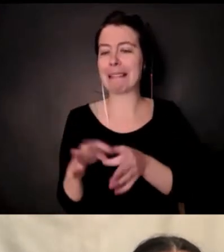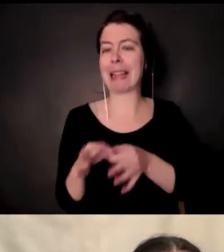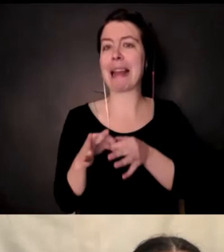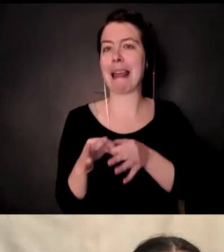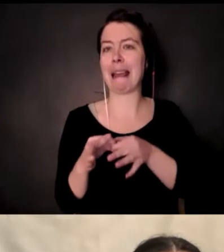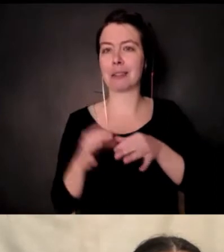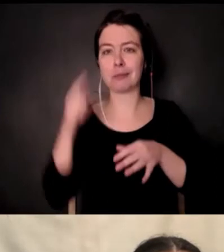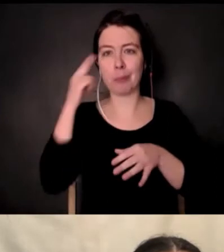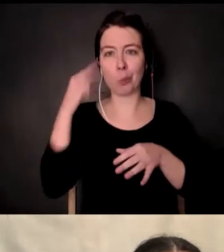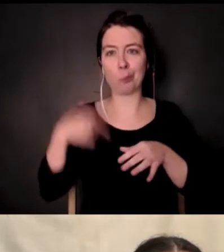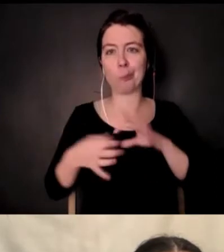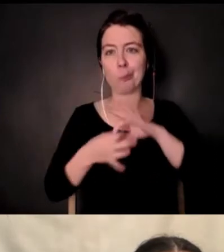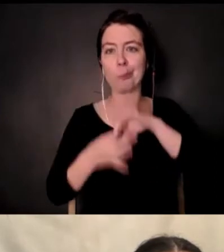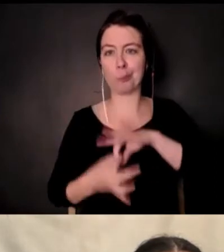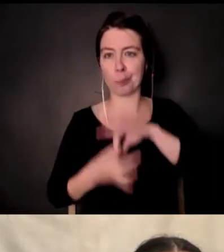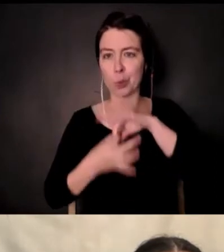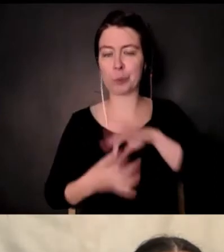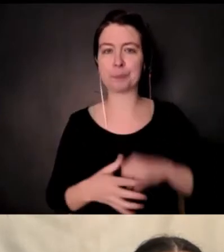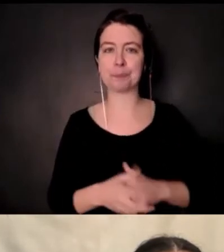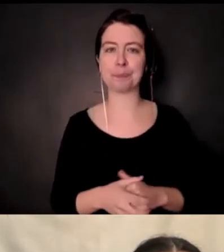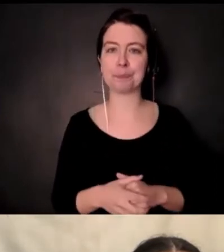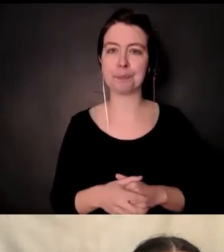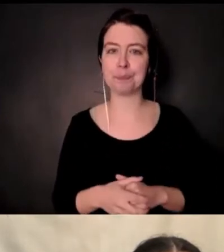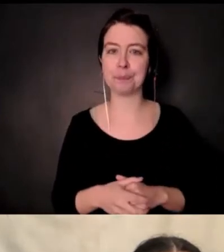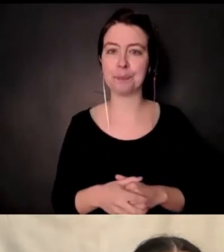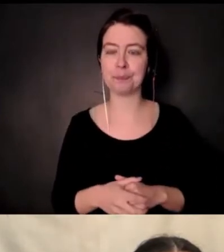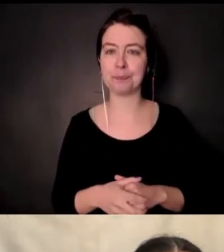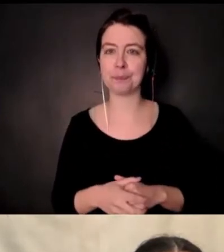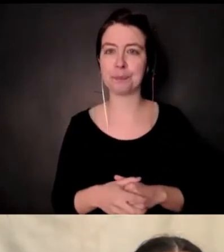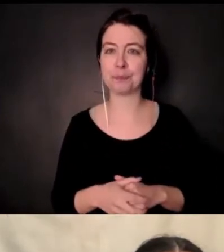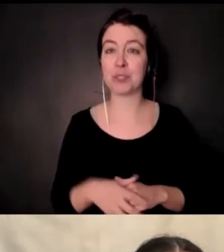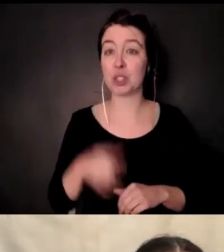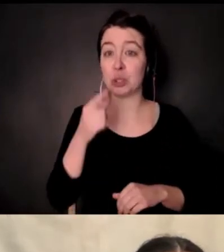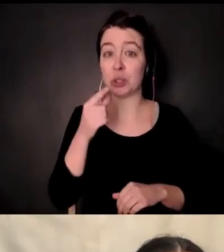speaking particularly about the speakers. If you want to turn them off, that's fine.